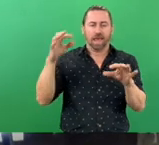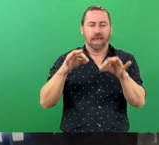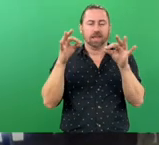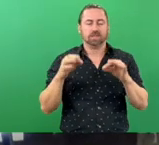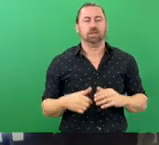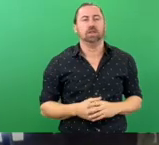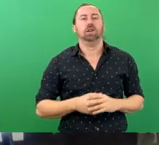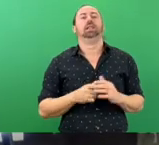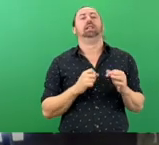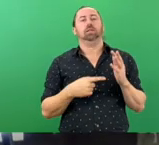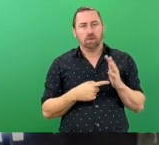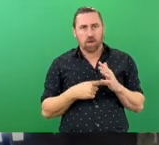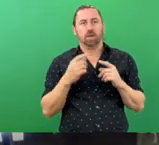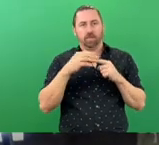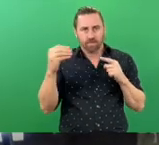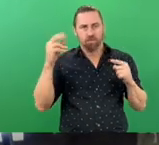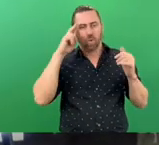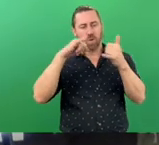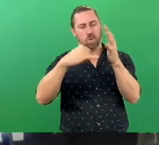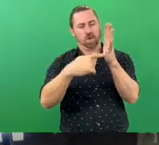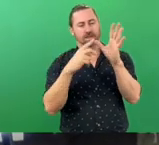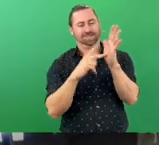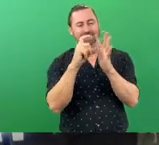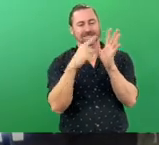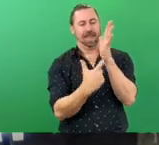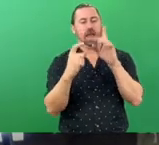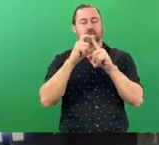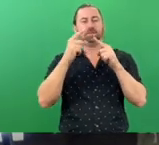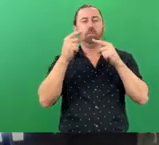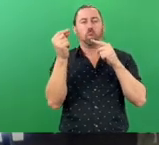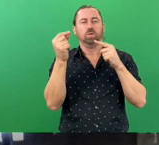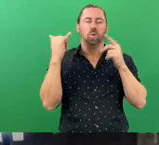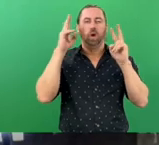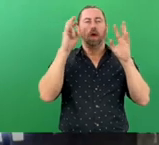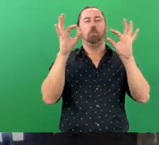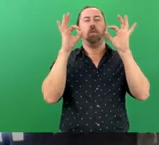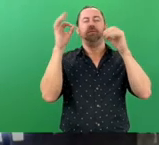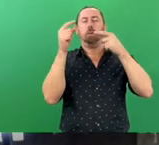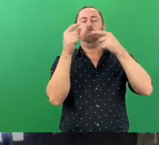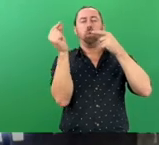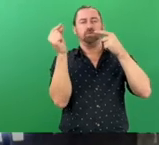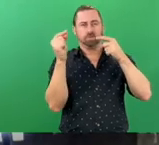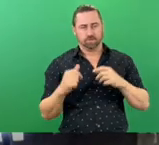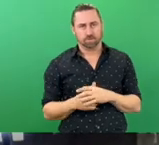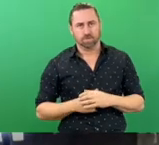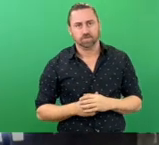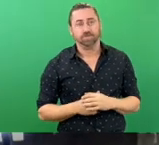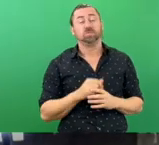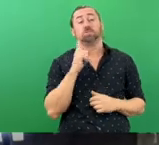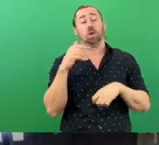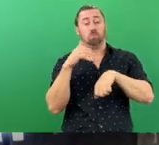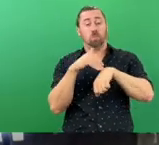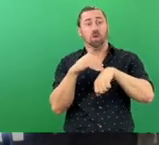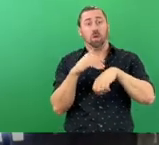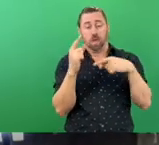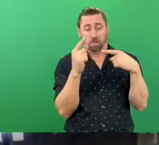But that type of point is what's called a standard point, also sometimes called a perfect point. One of the problems